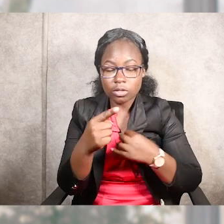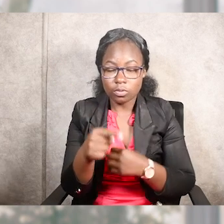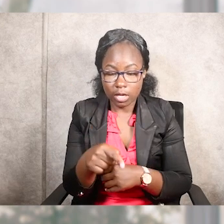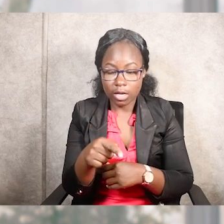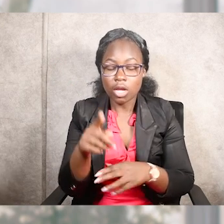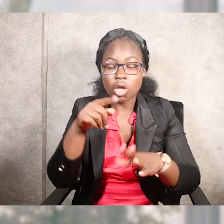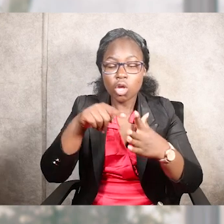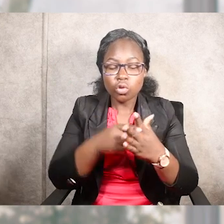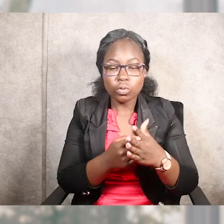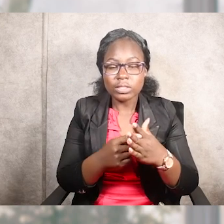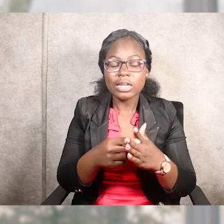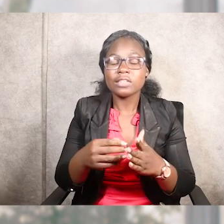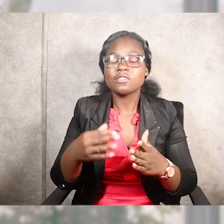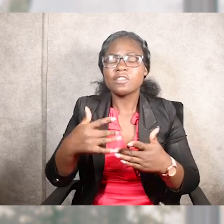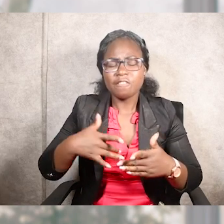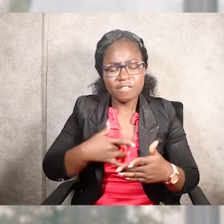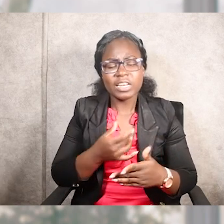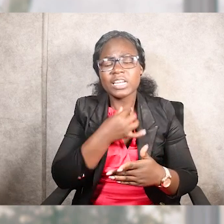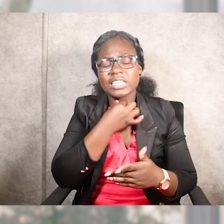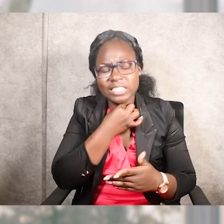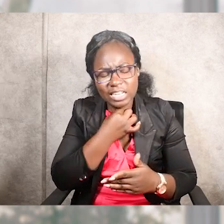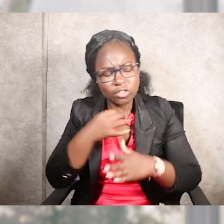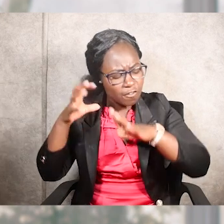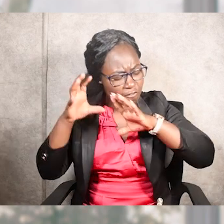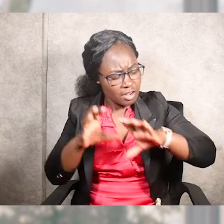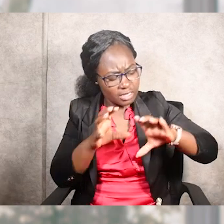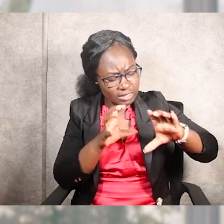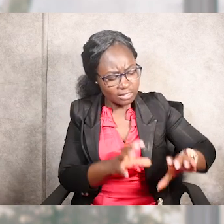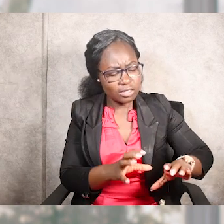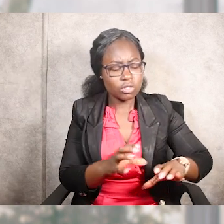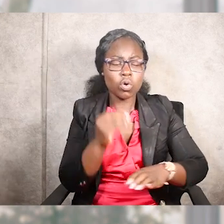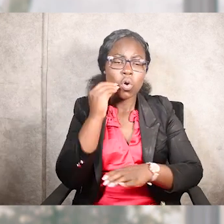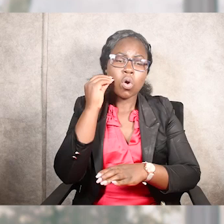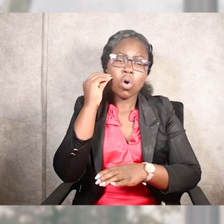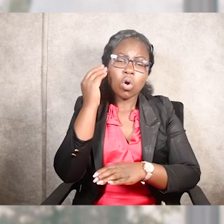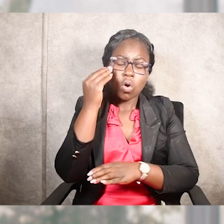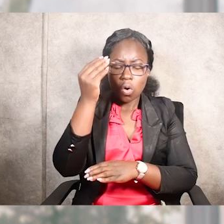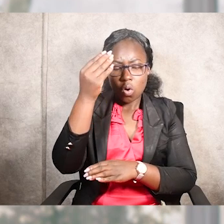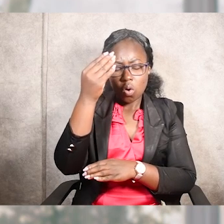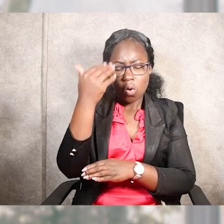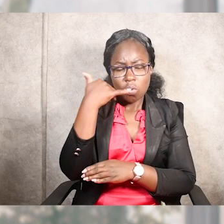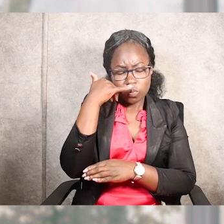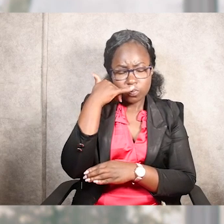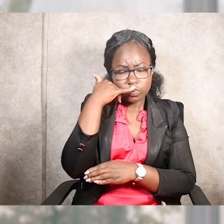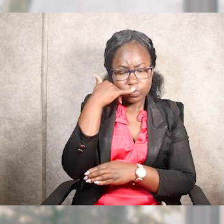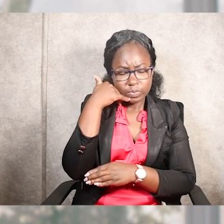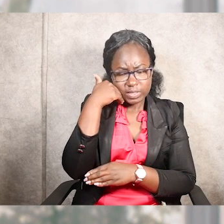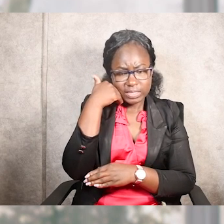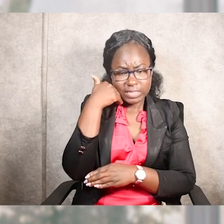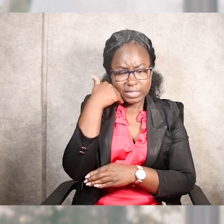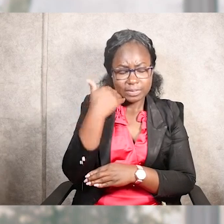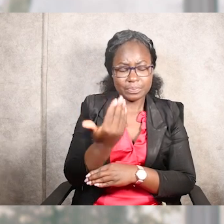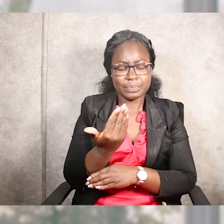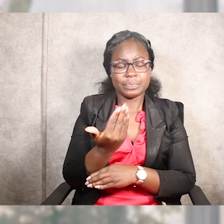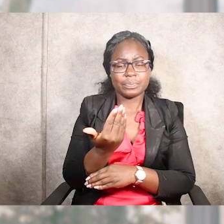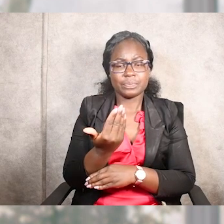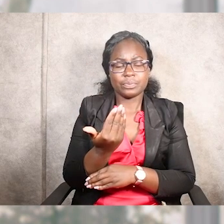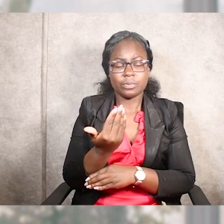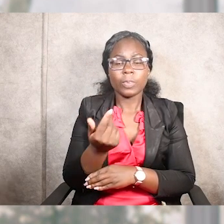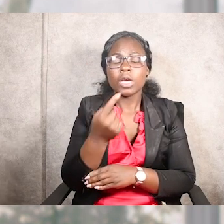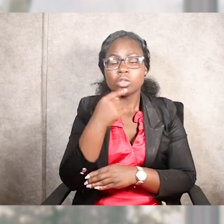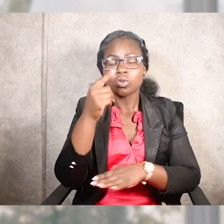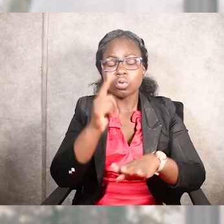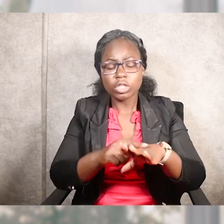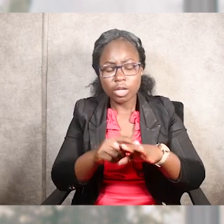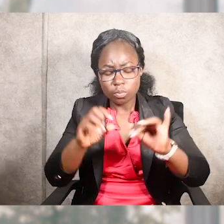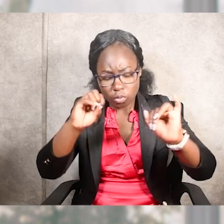start getting anxiety, frustrations, homesick. Cyberbullies will come in. So as you